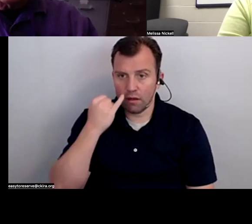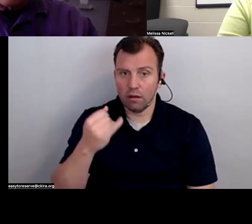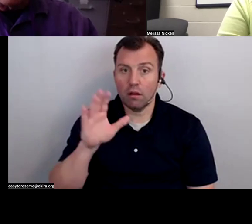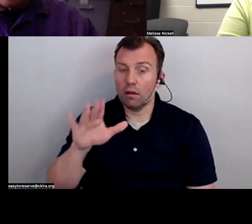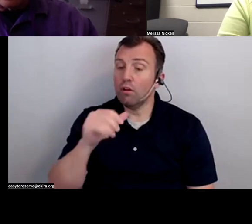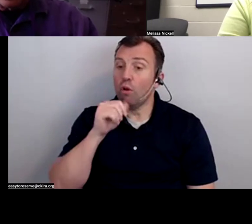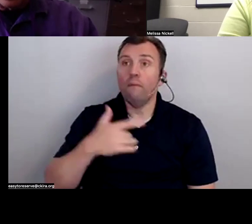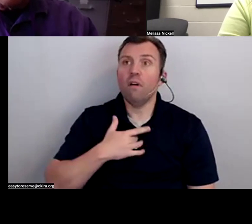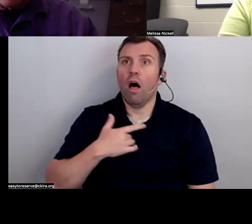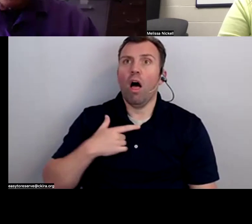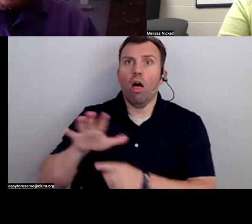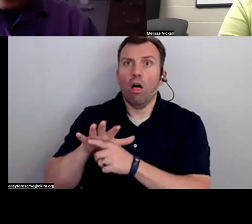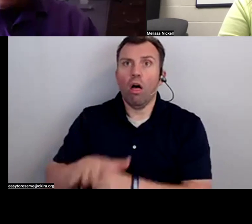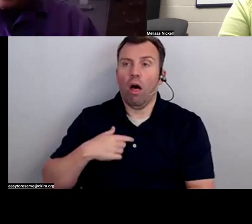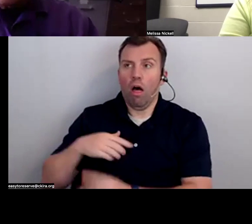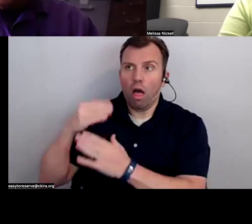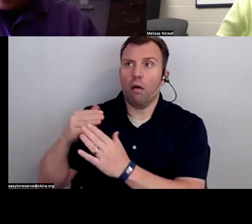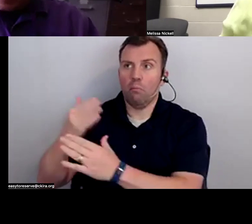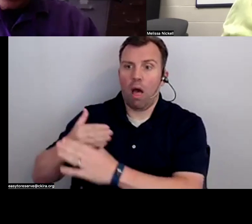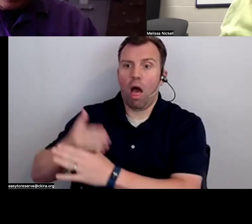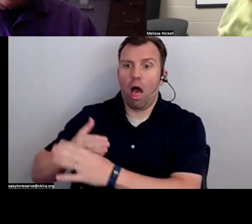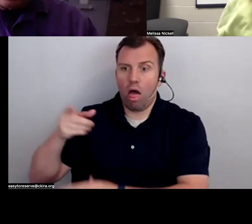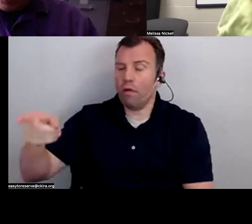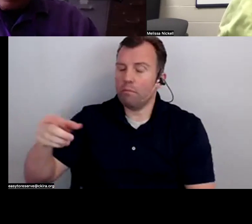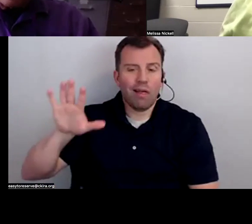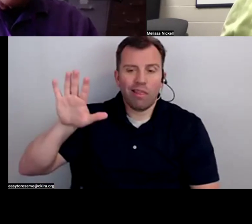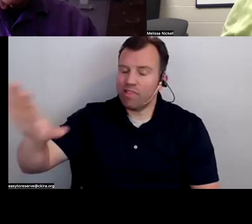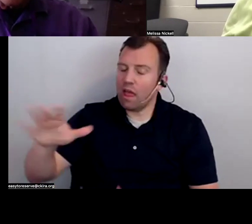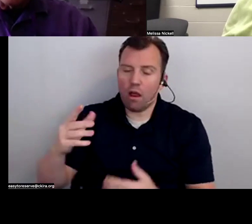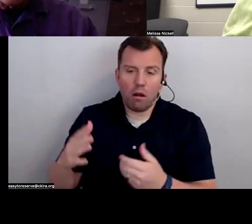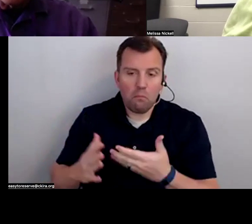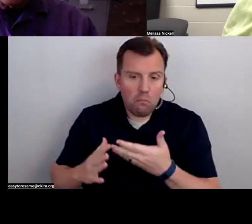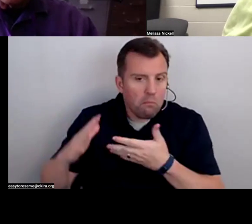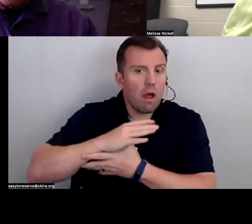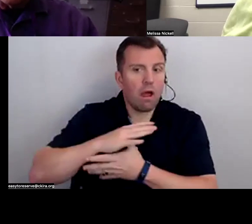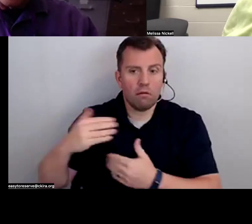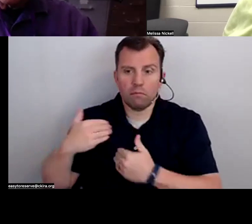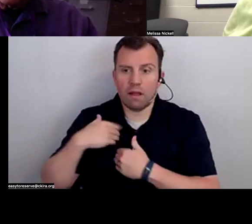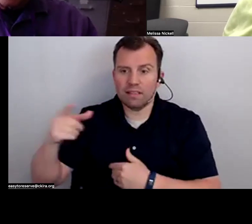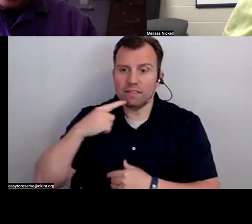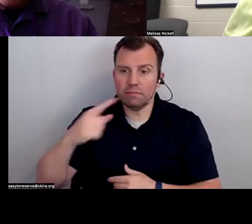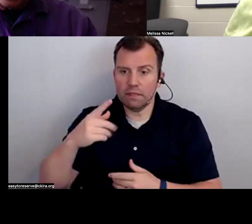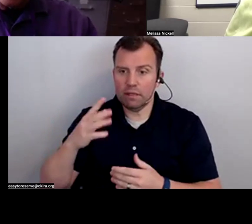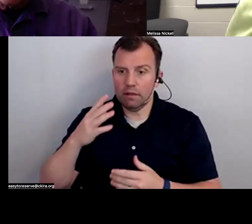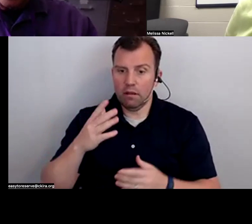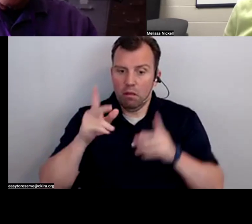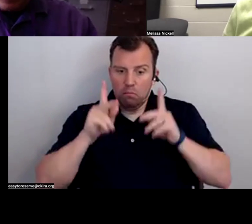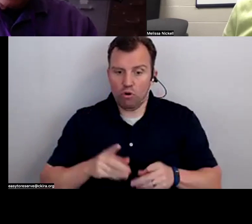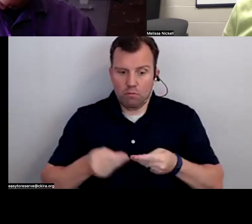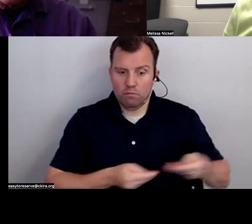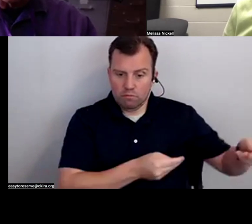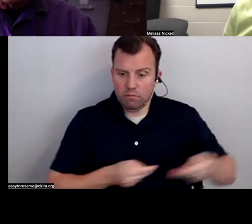burden to the people. One of the jobs, the main job of a program officer is to be the interface between NIH